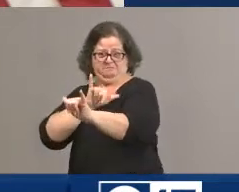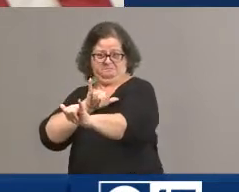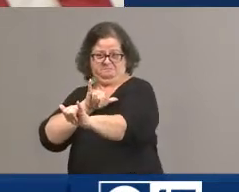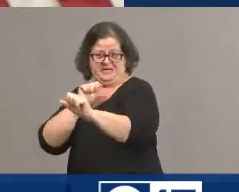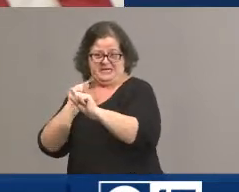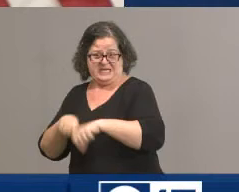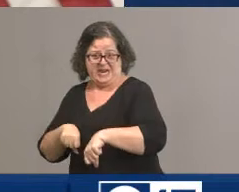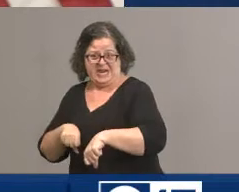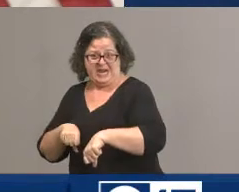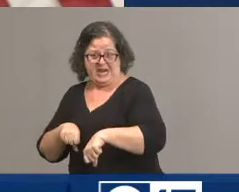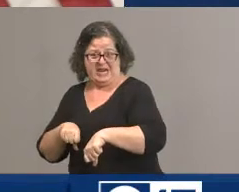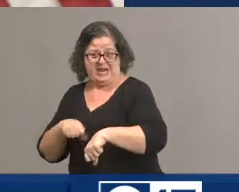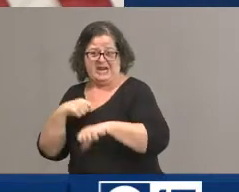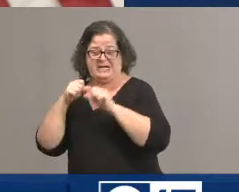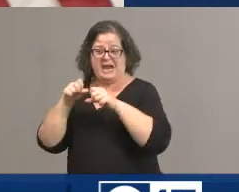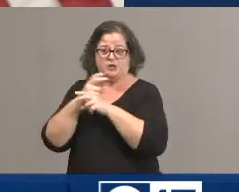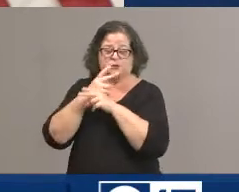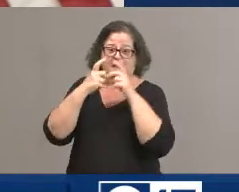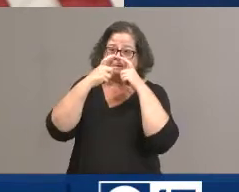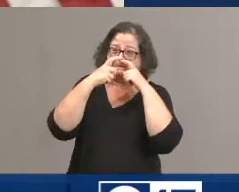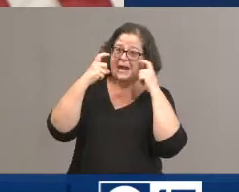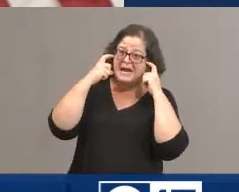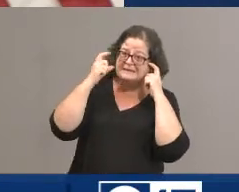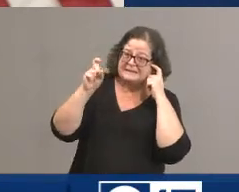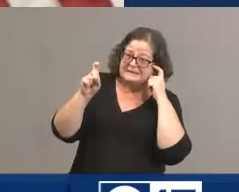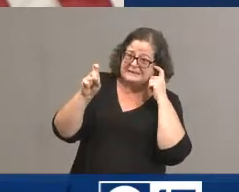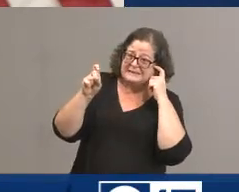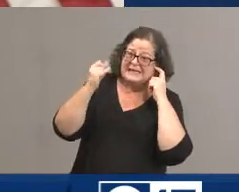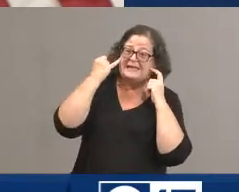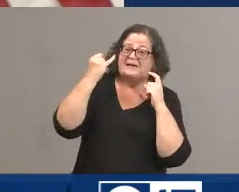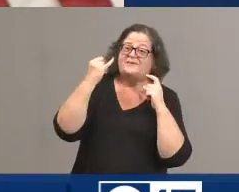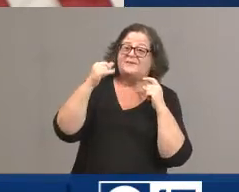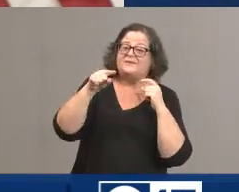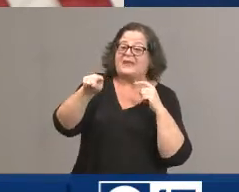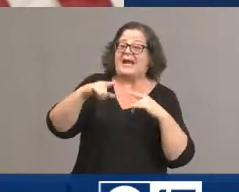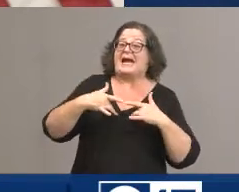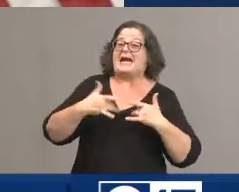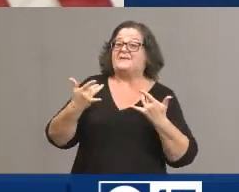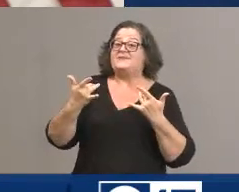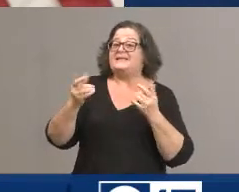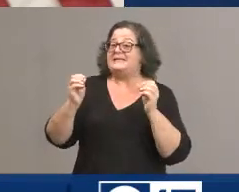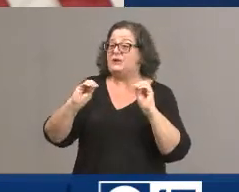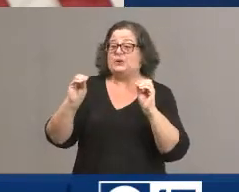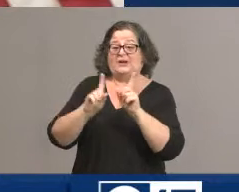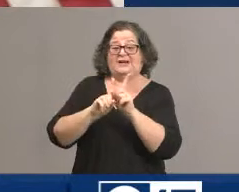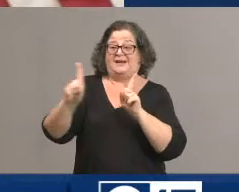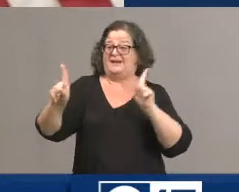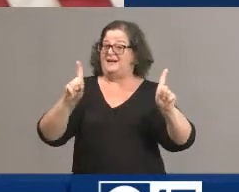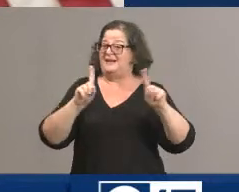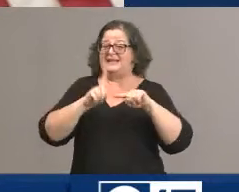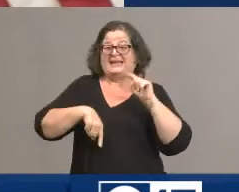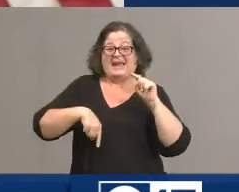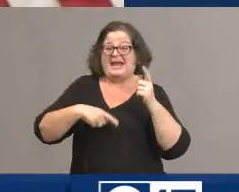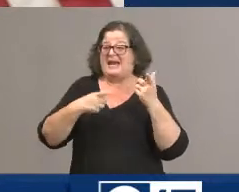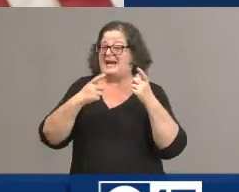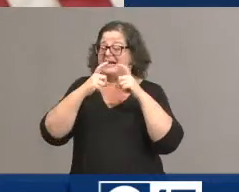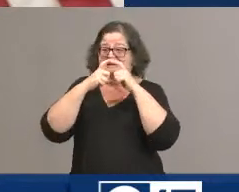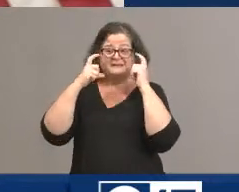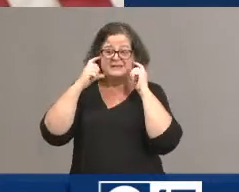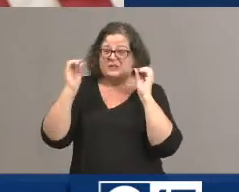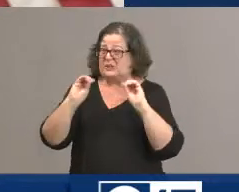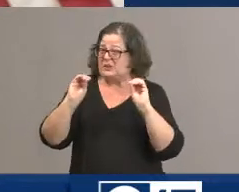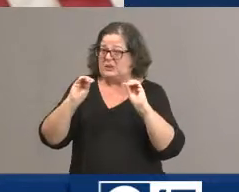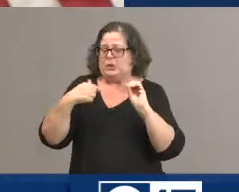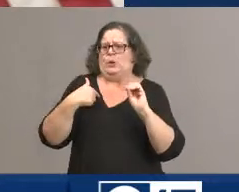physically distancing and they're not wearing cloth face coverings, that increases your risk. Engaging with new people that you may not know